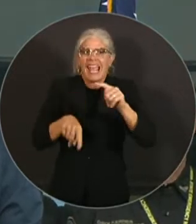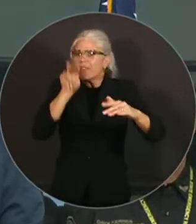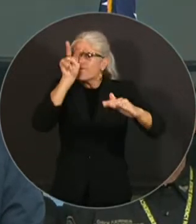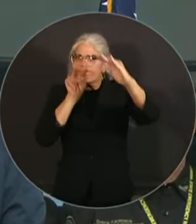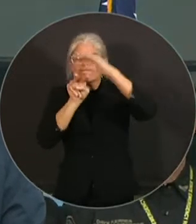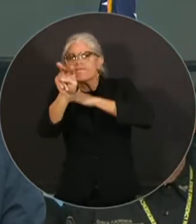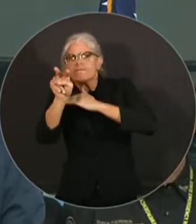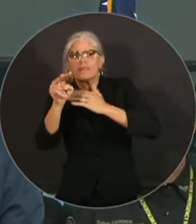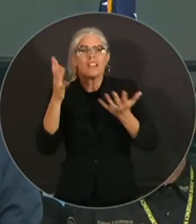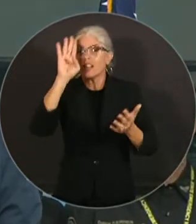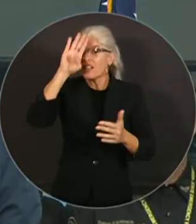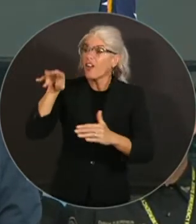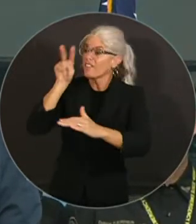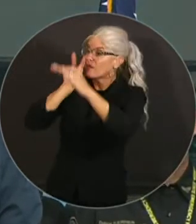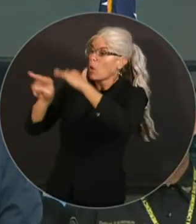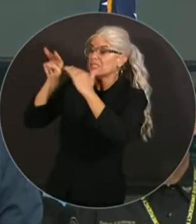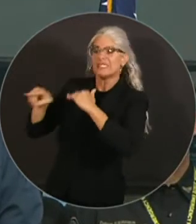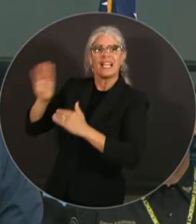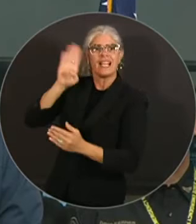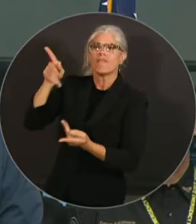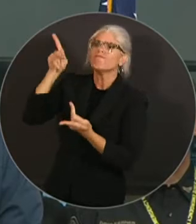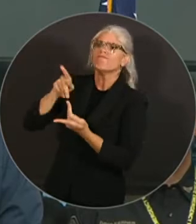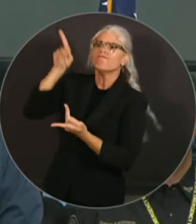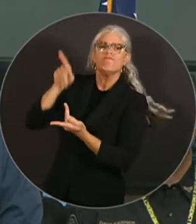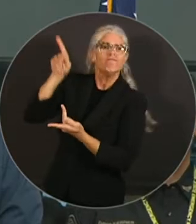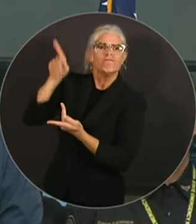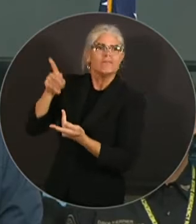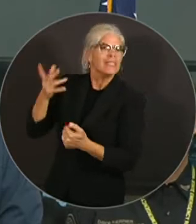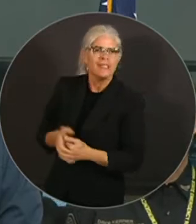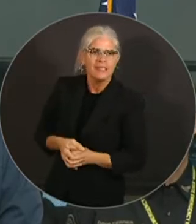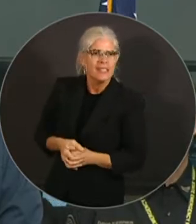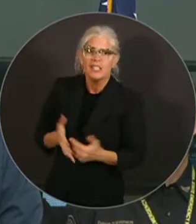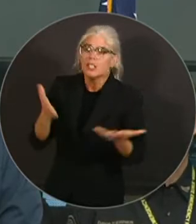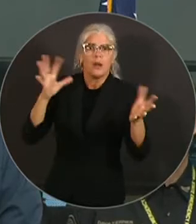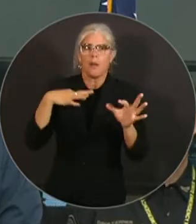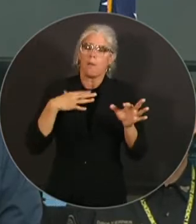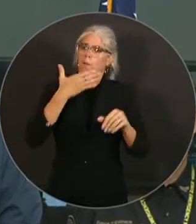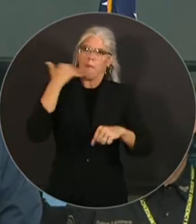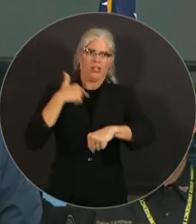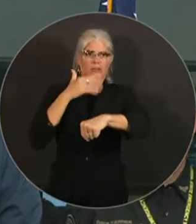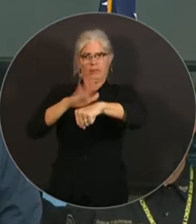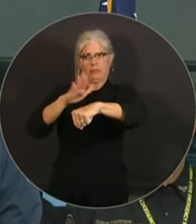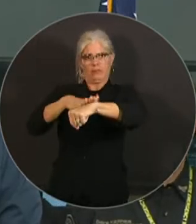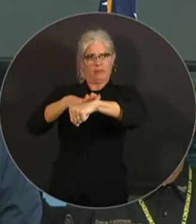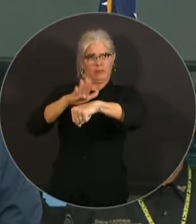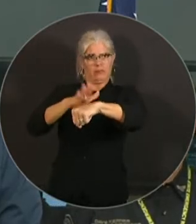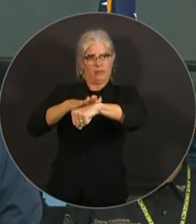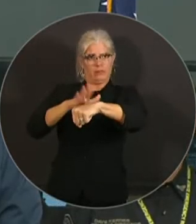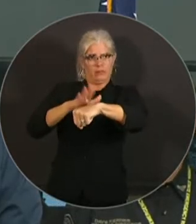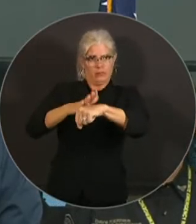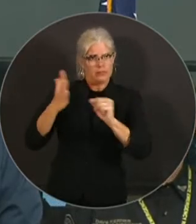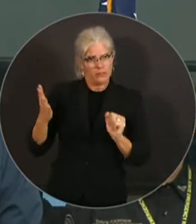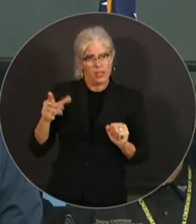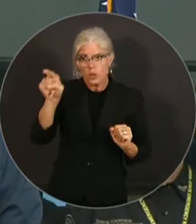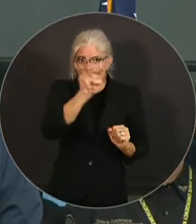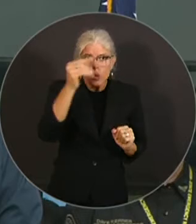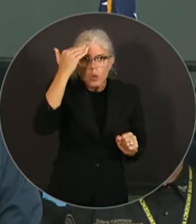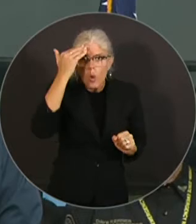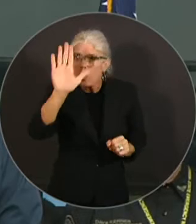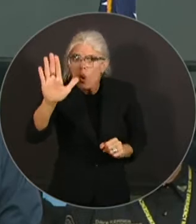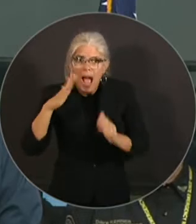this strong to begin with. So I would just tell people, kind of your homes and how they're